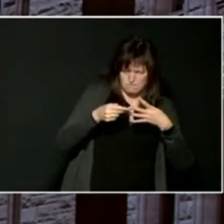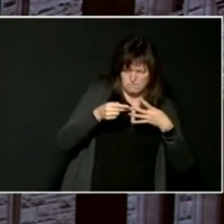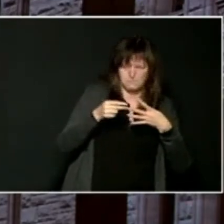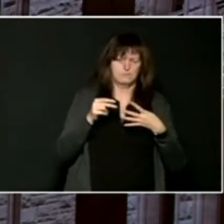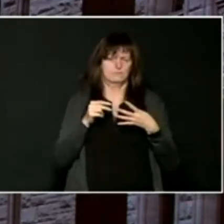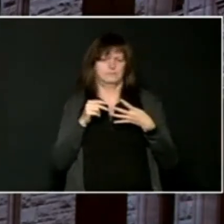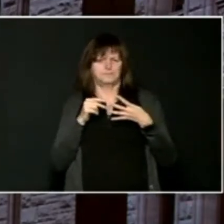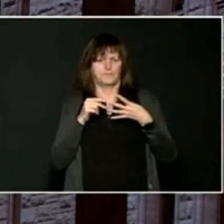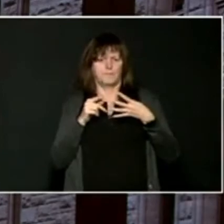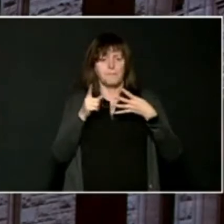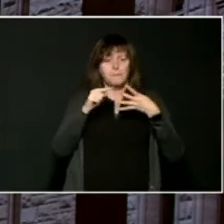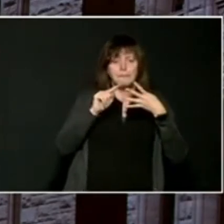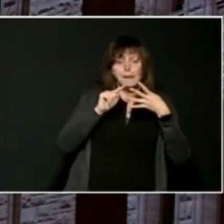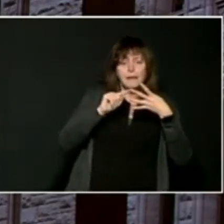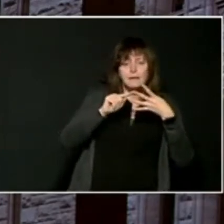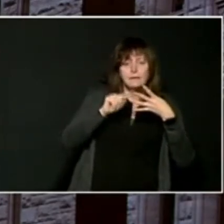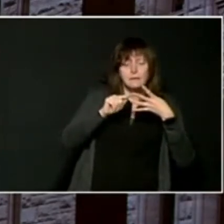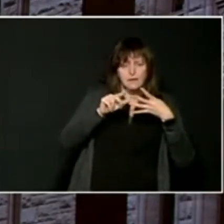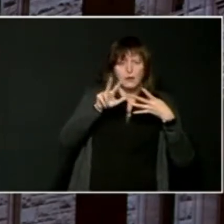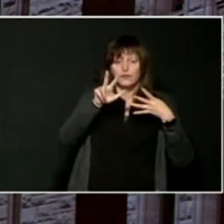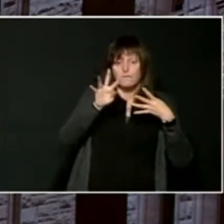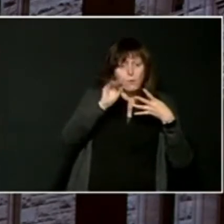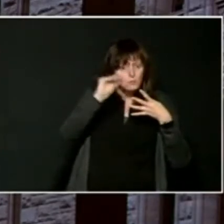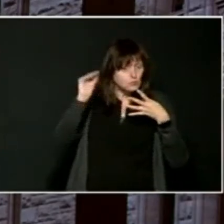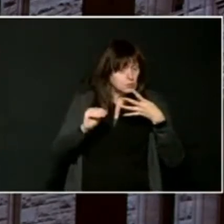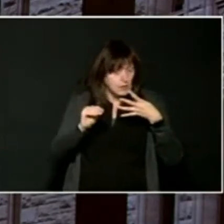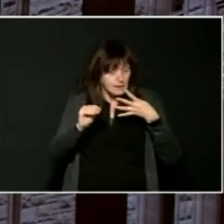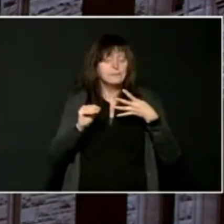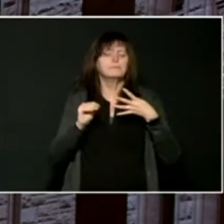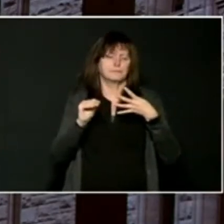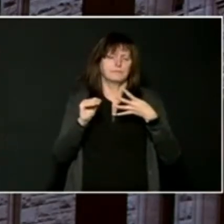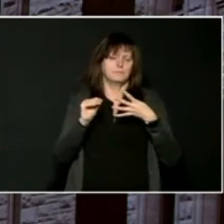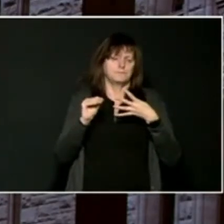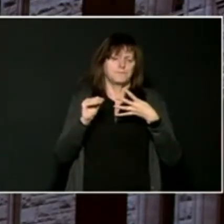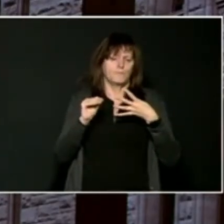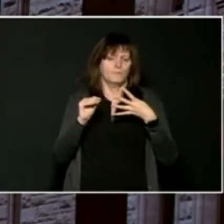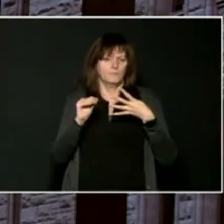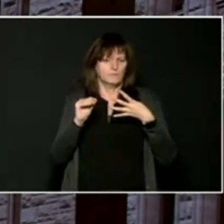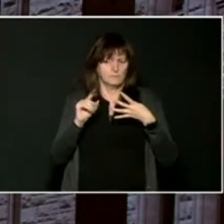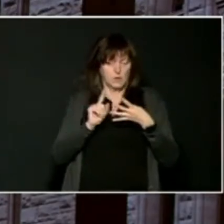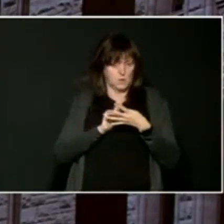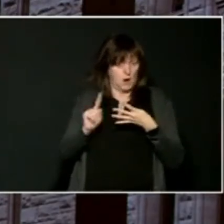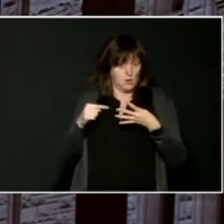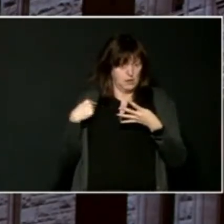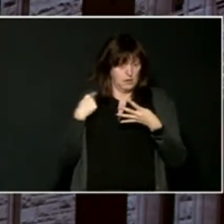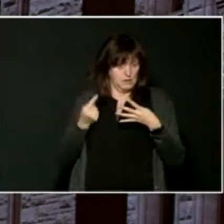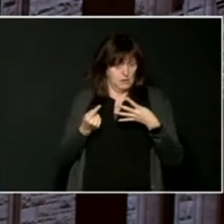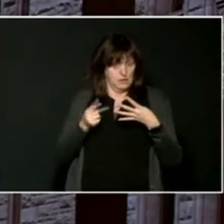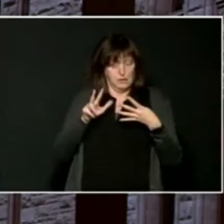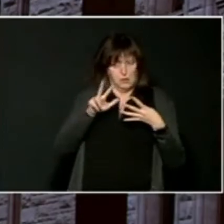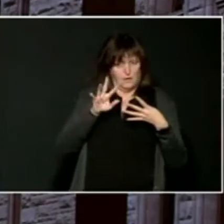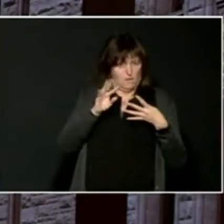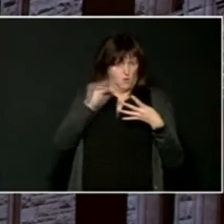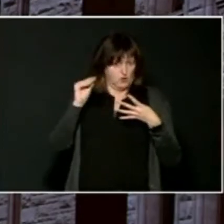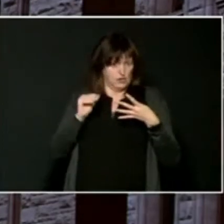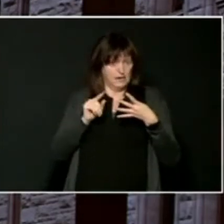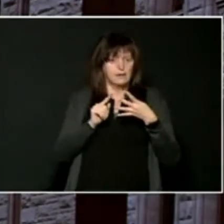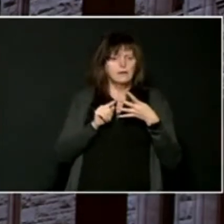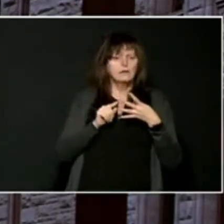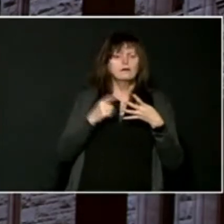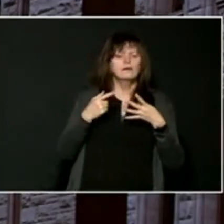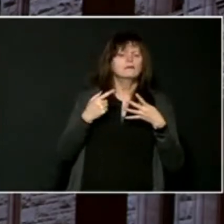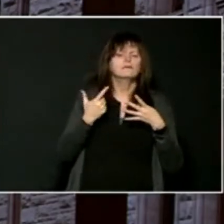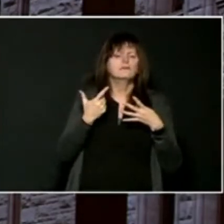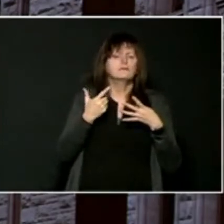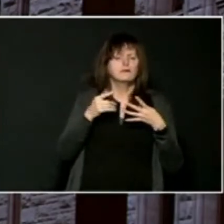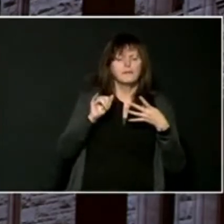we've seen an increase of 34% in that number just over the past week. The P1, or the so-called Brazilian one,